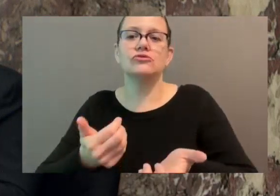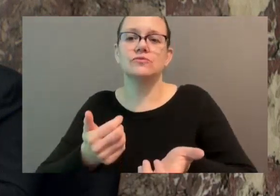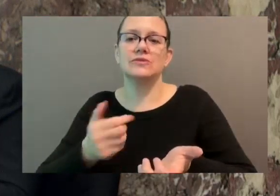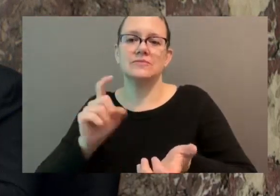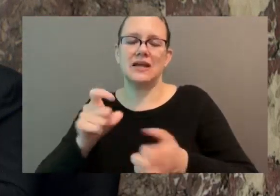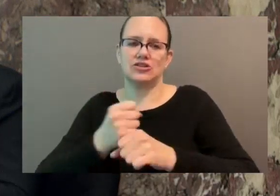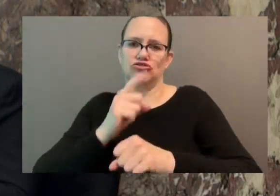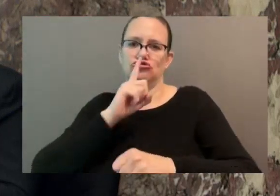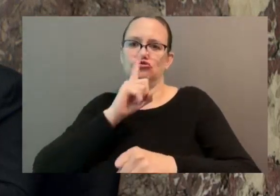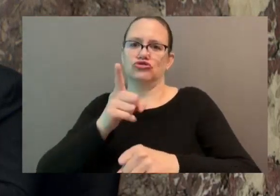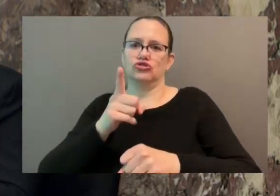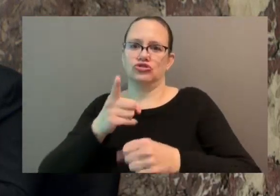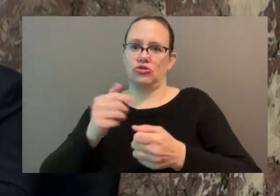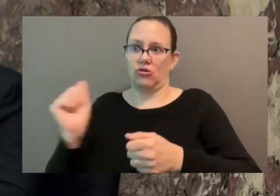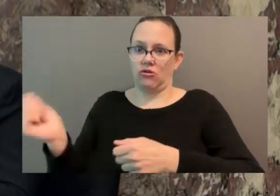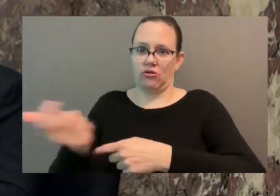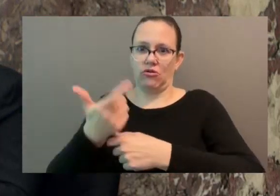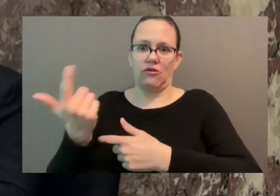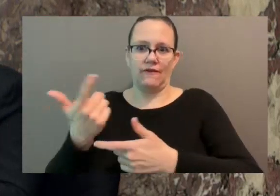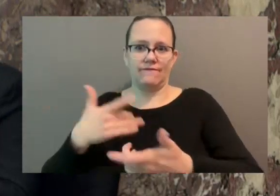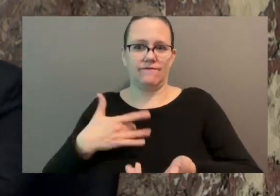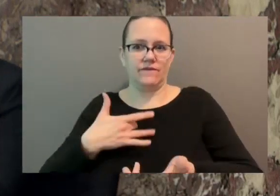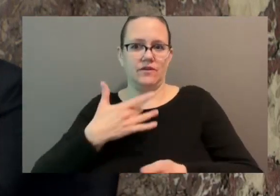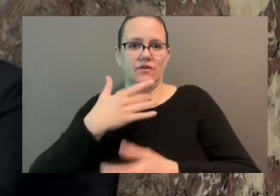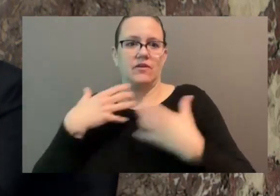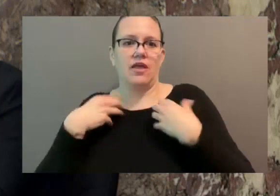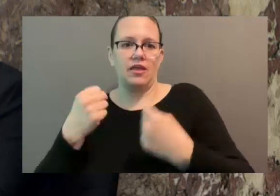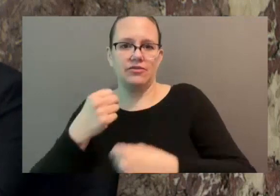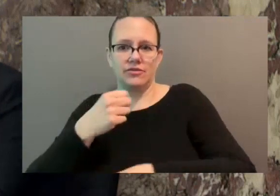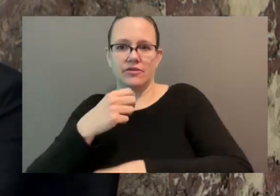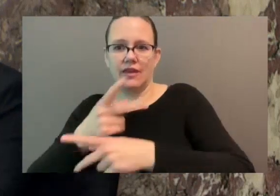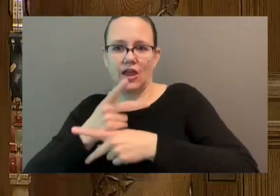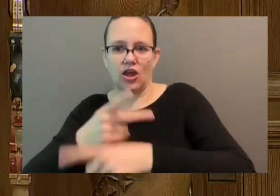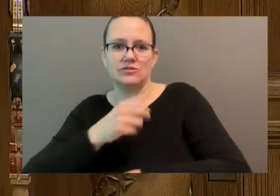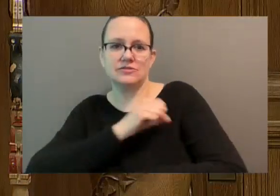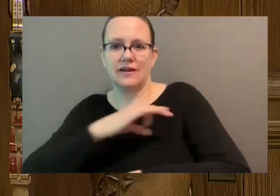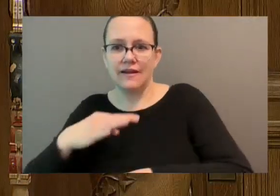places to work, and we're going to continue to work to do that.